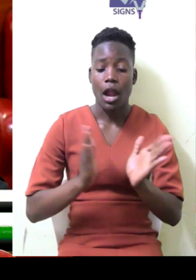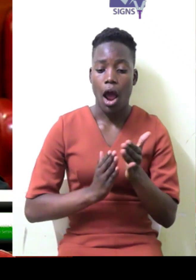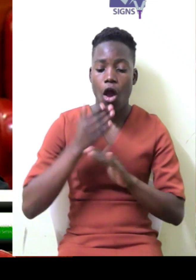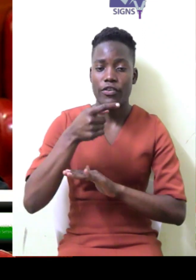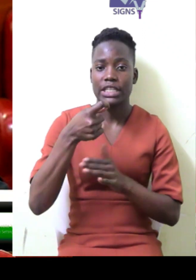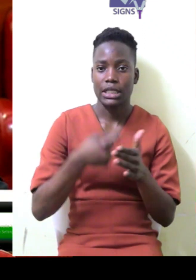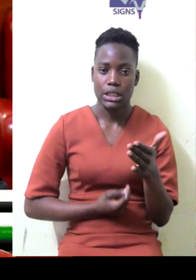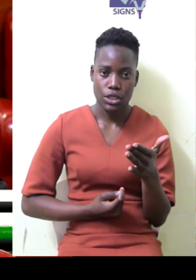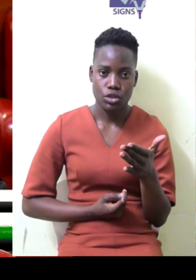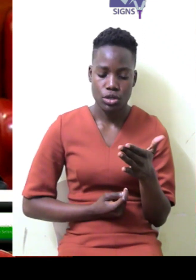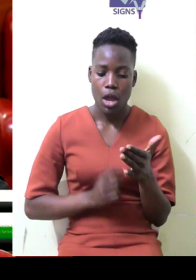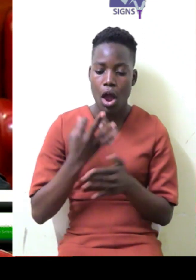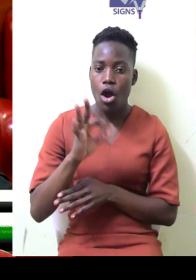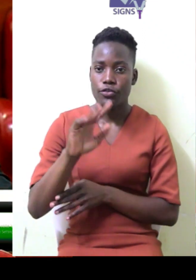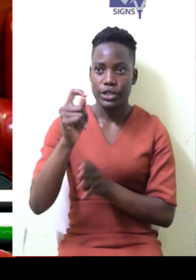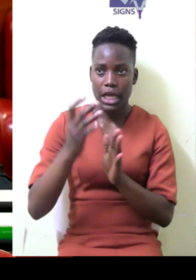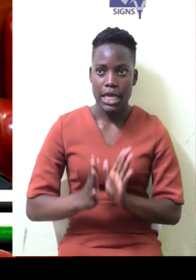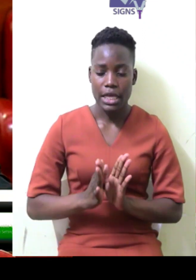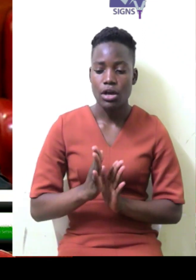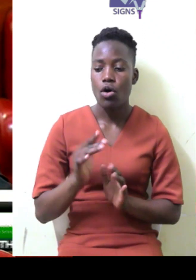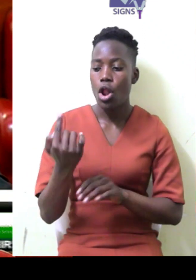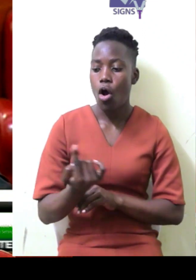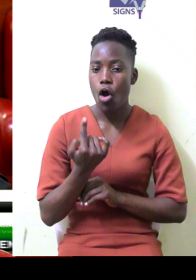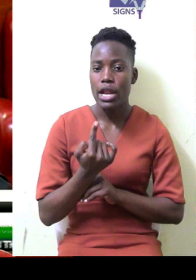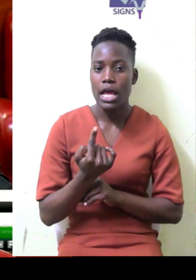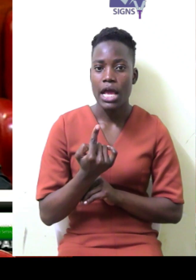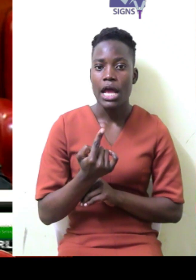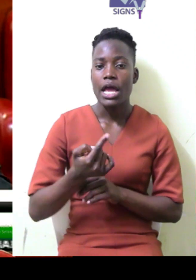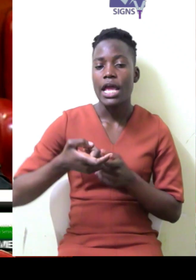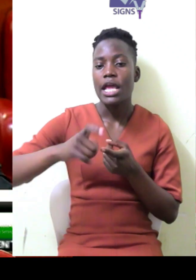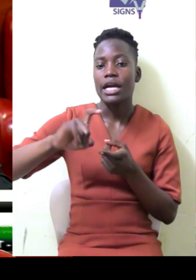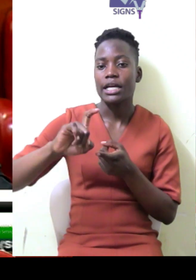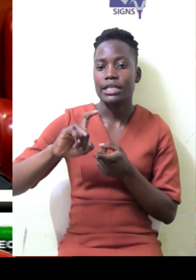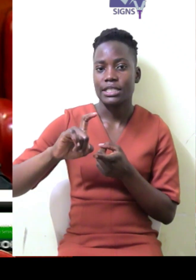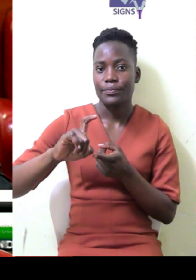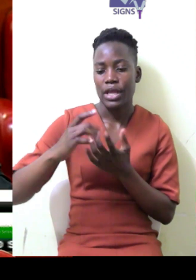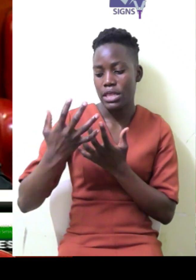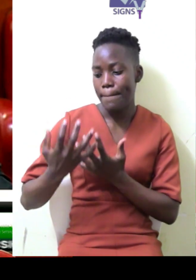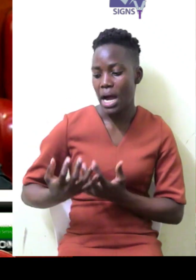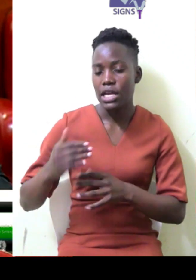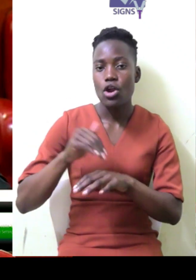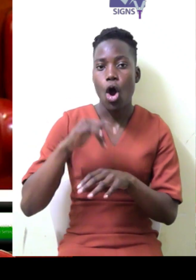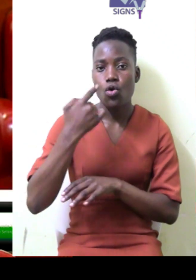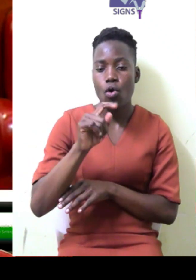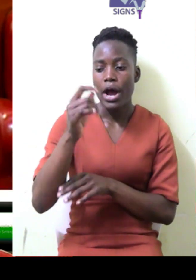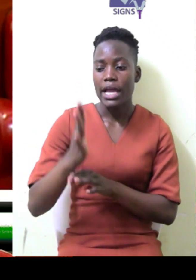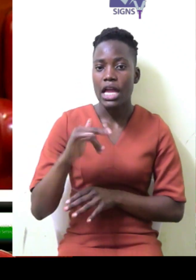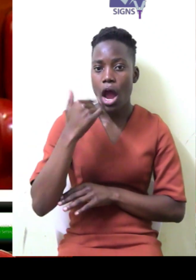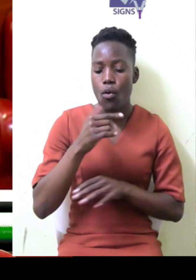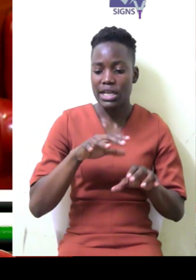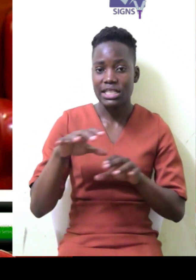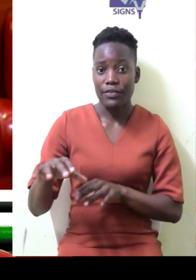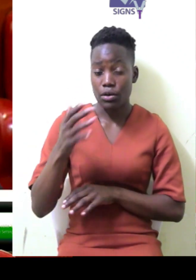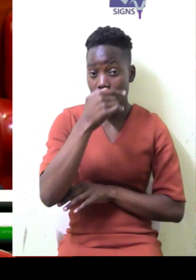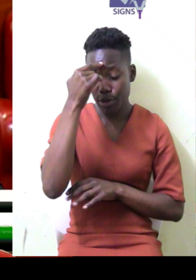overtaxation of Kenyans will only further burden Kenyans who are already suffering. The cost of living is so